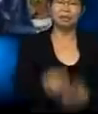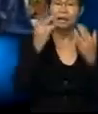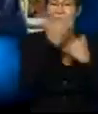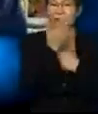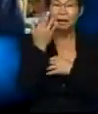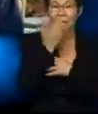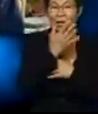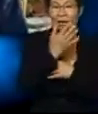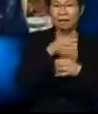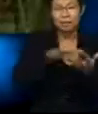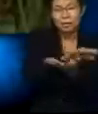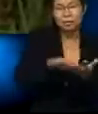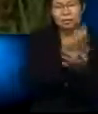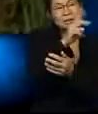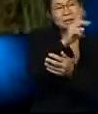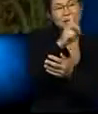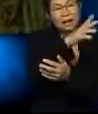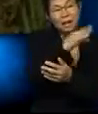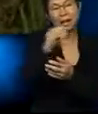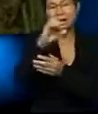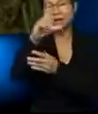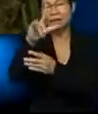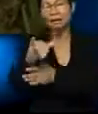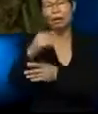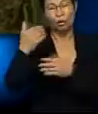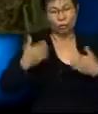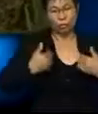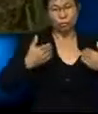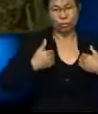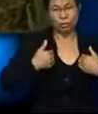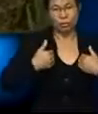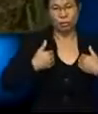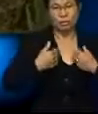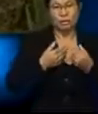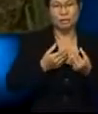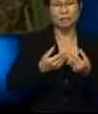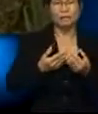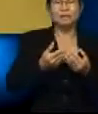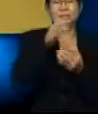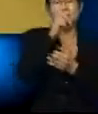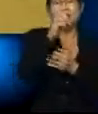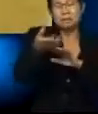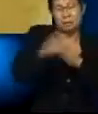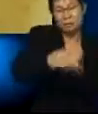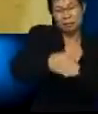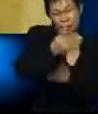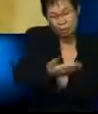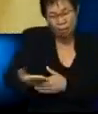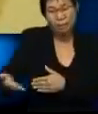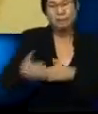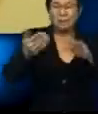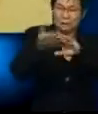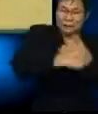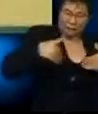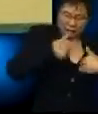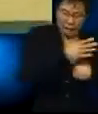Garden soil is a mixture of sand and clay. It also contains decayed organic matters, such as dead